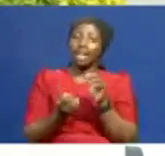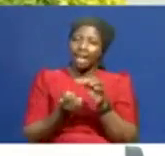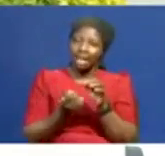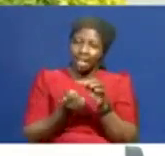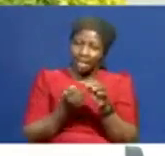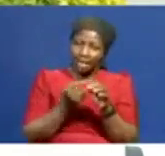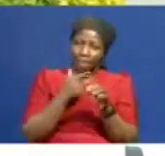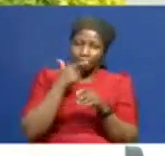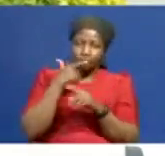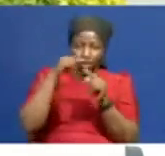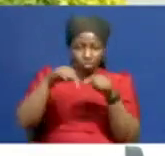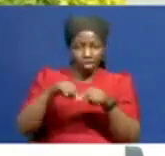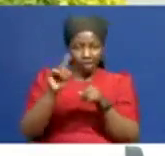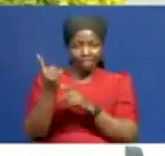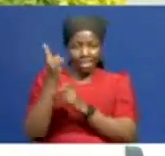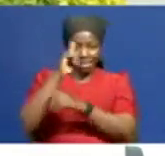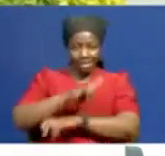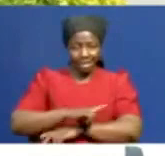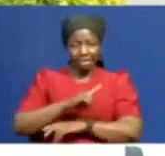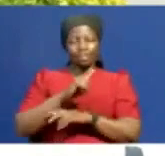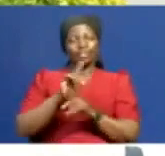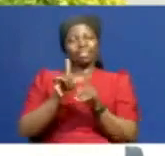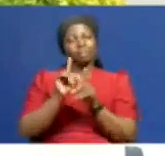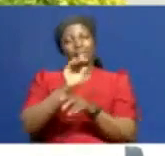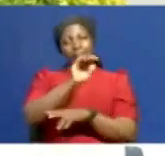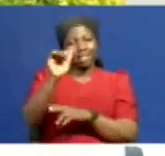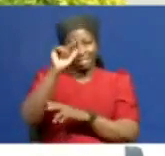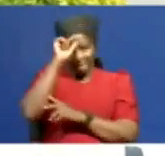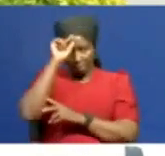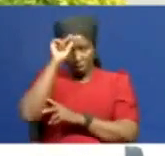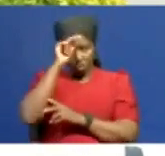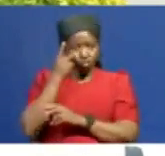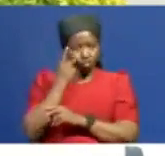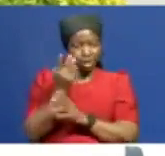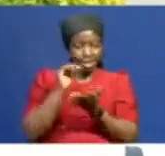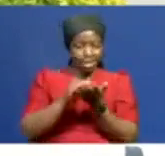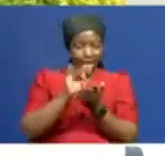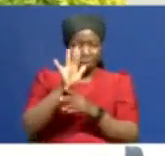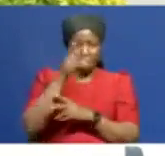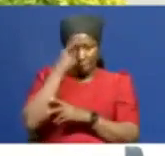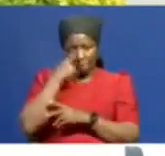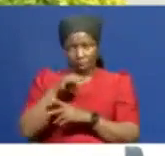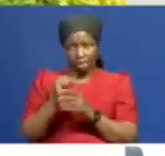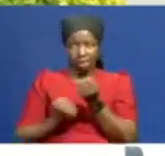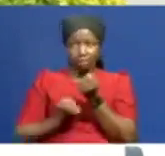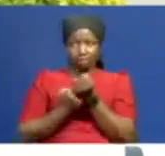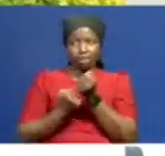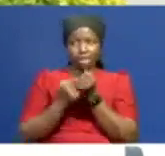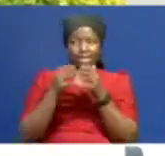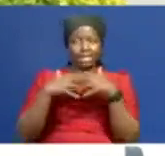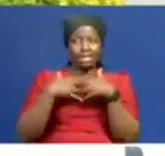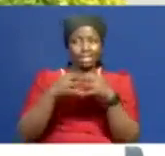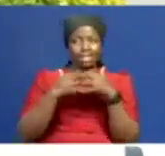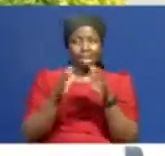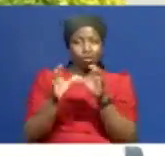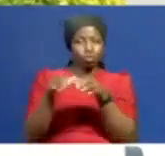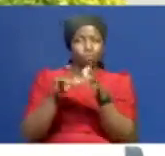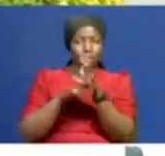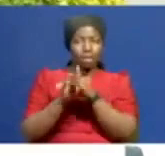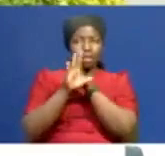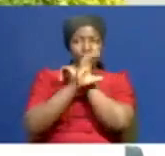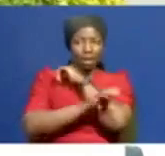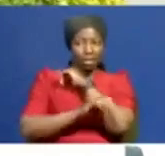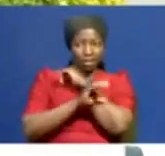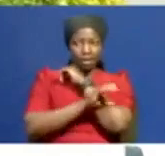the convention, and a clarion call to government to relook on its policies and support the engineering fraternity in the country.